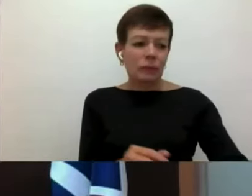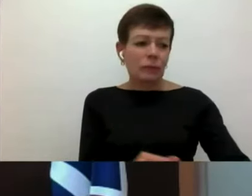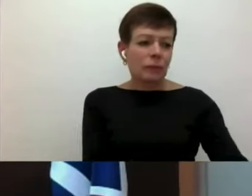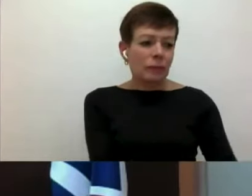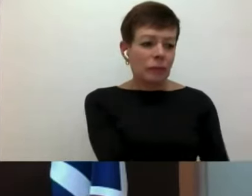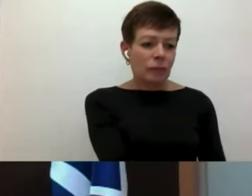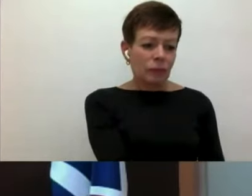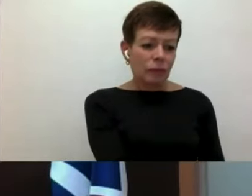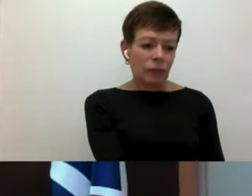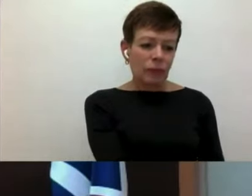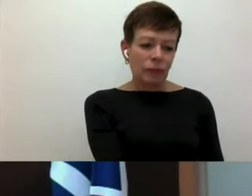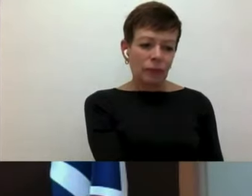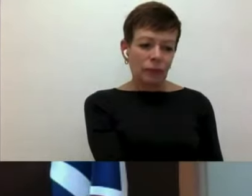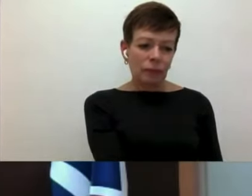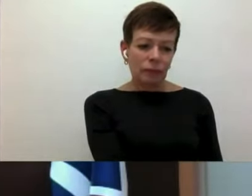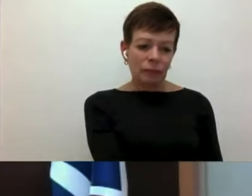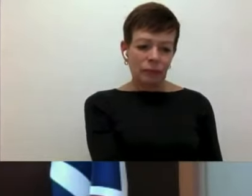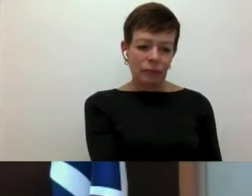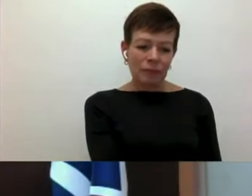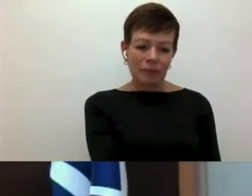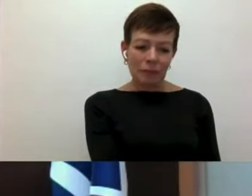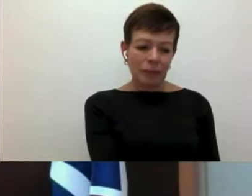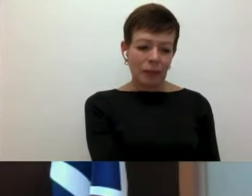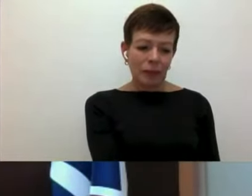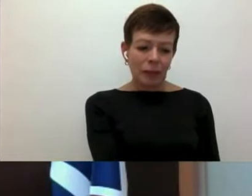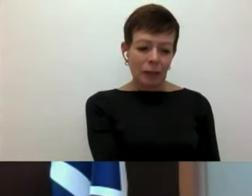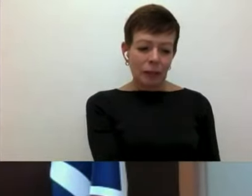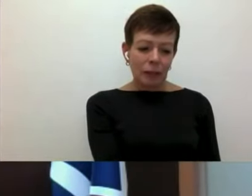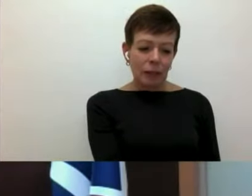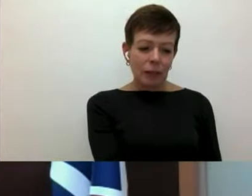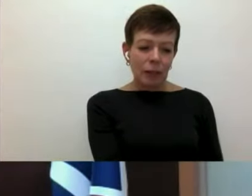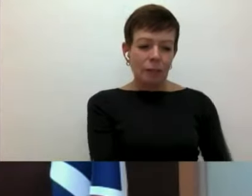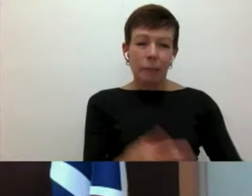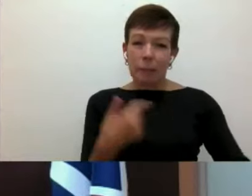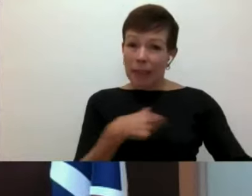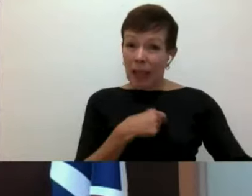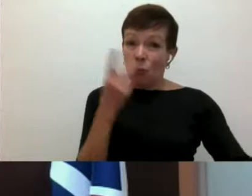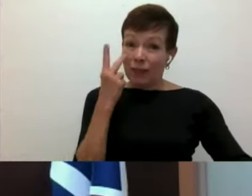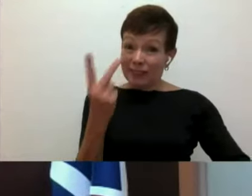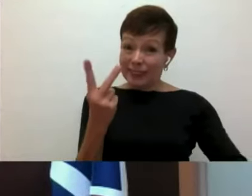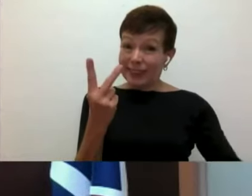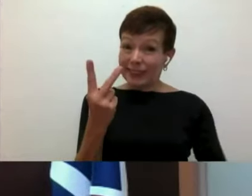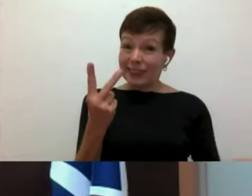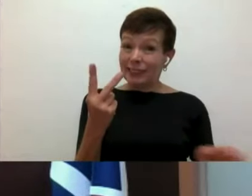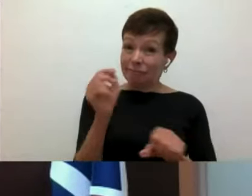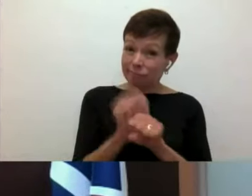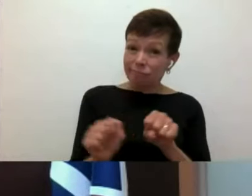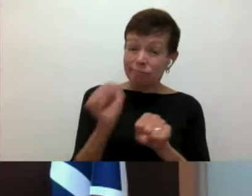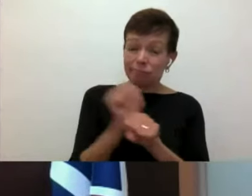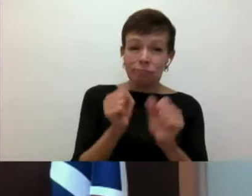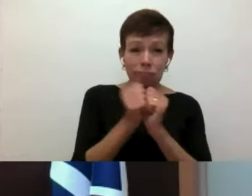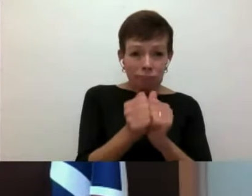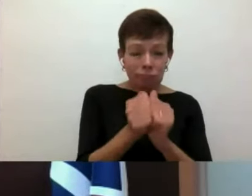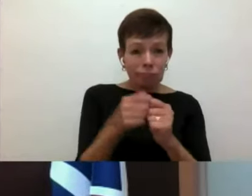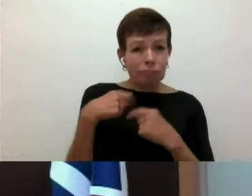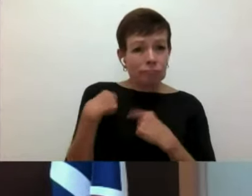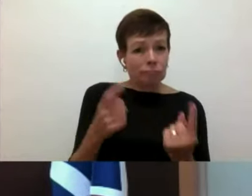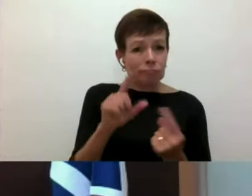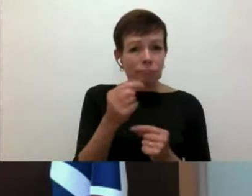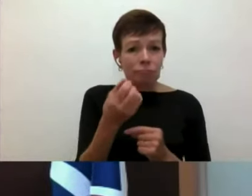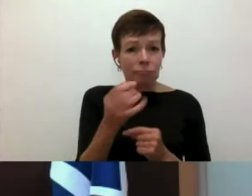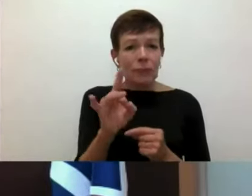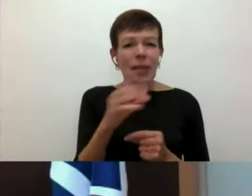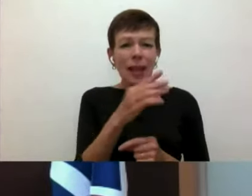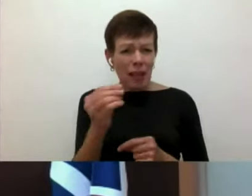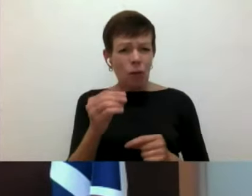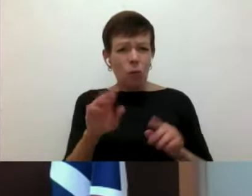really step into the response effort in 2018. And we continue to open up this opportunity for